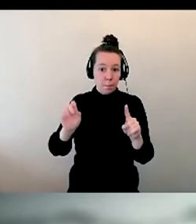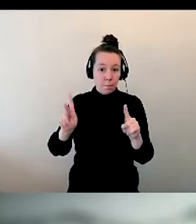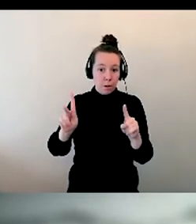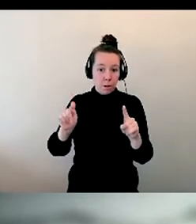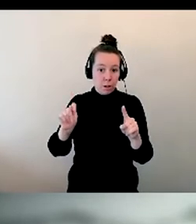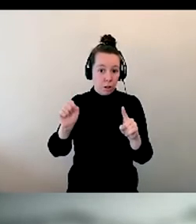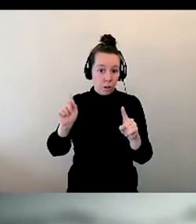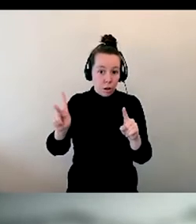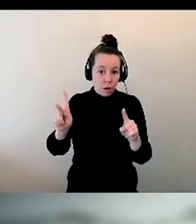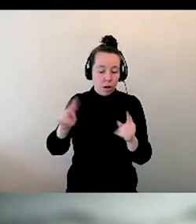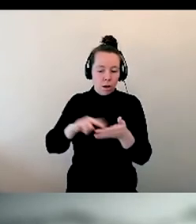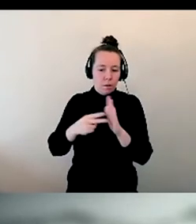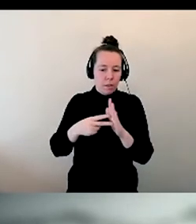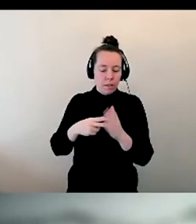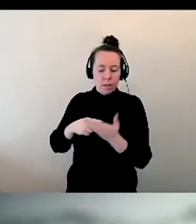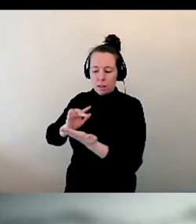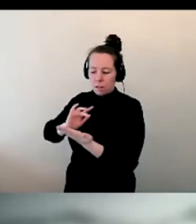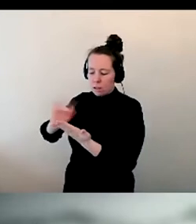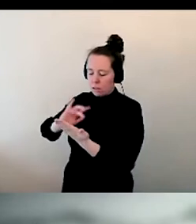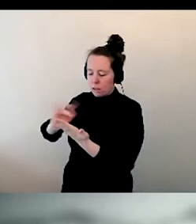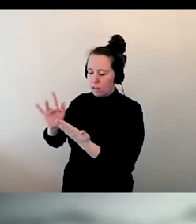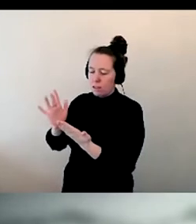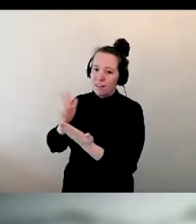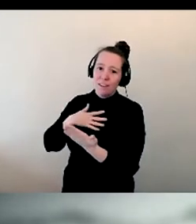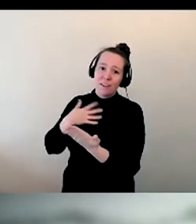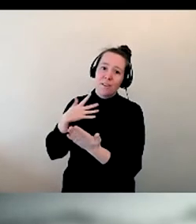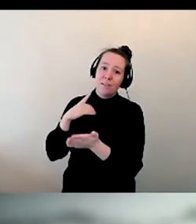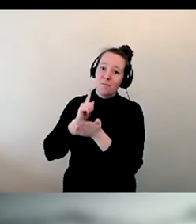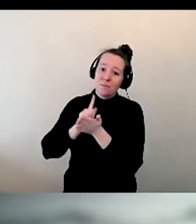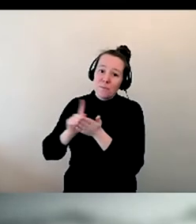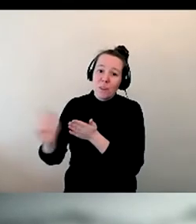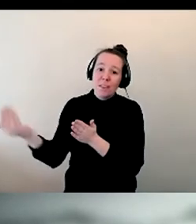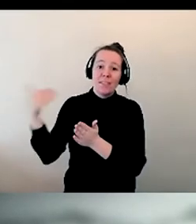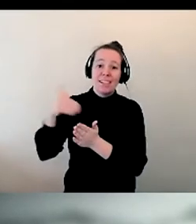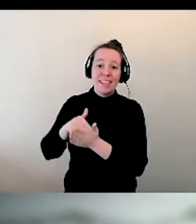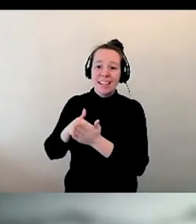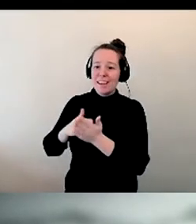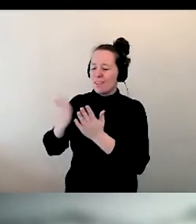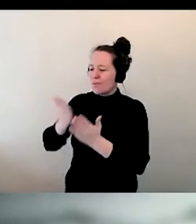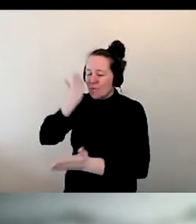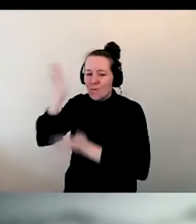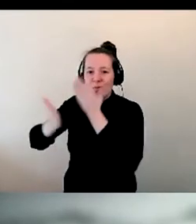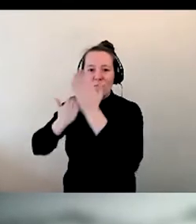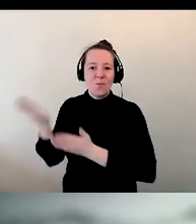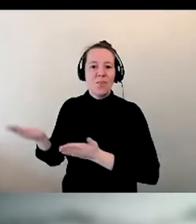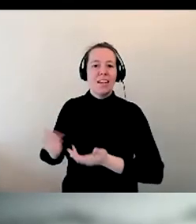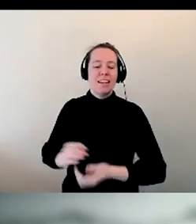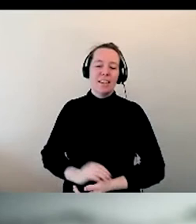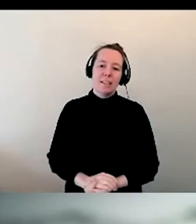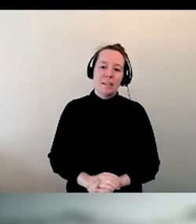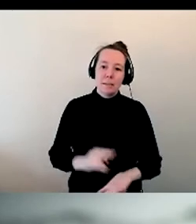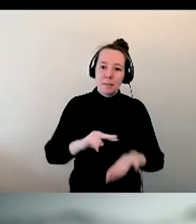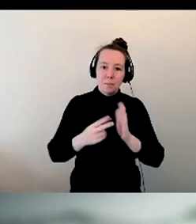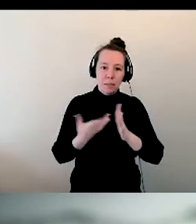of rekindled my love for reading, and I was able to kind of go back into reading a lot of